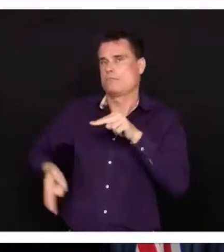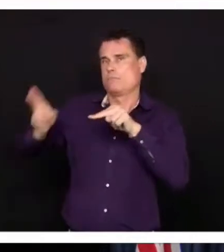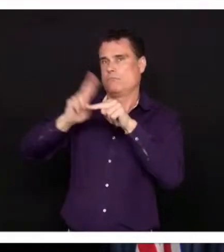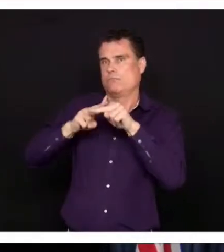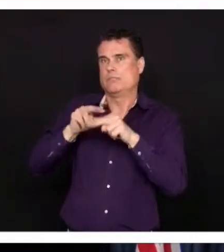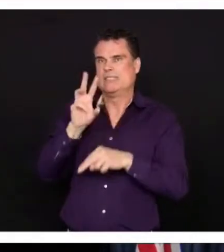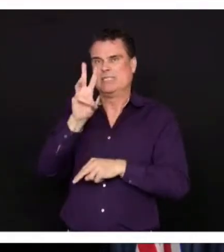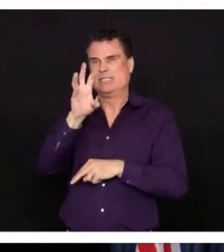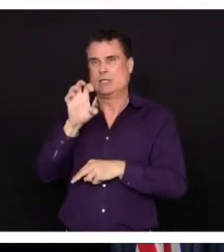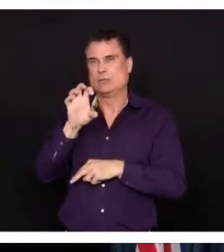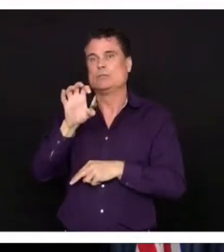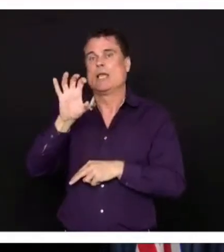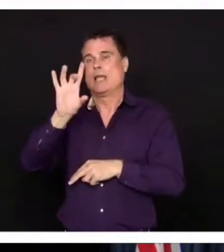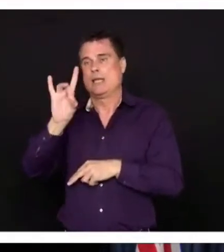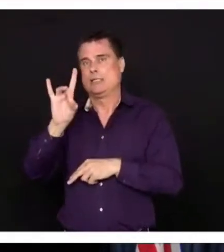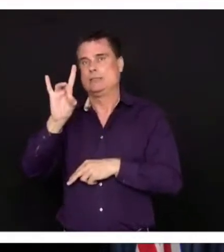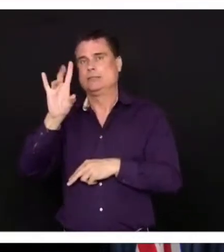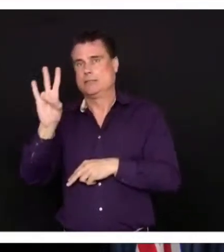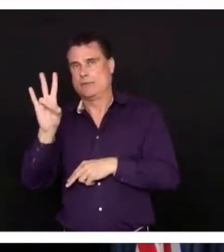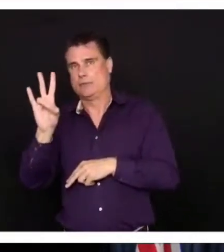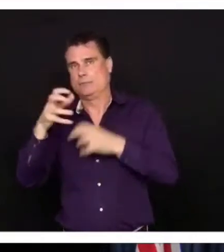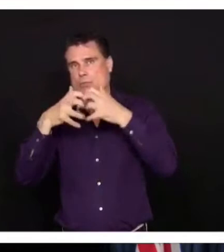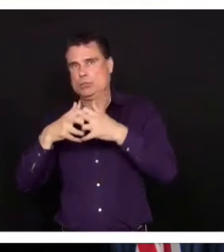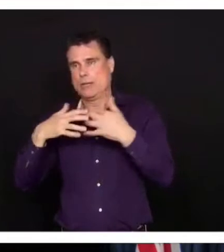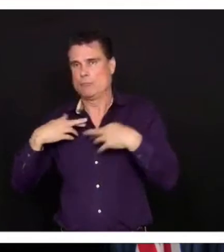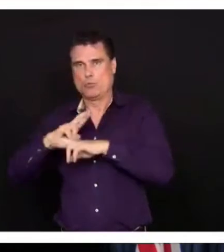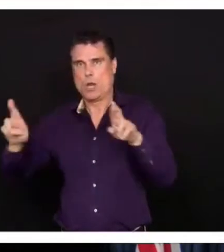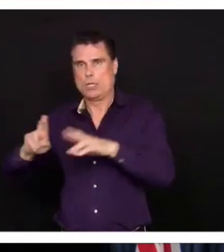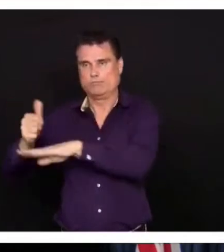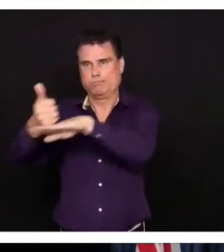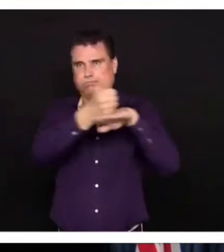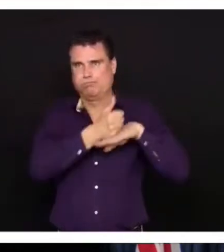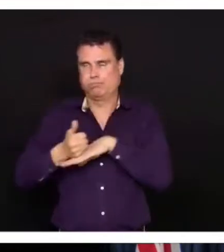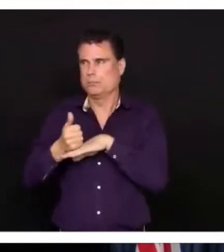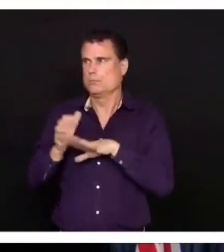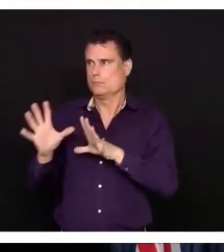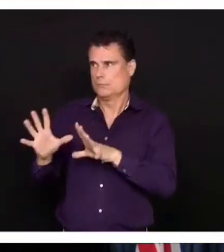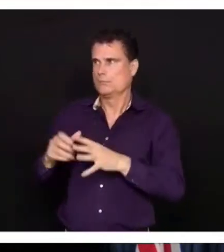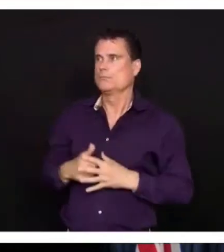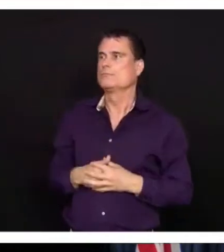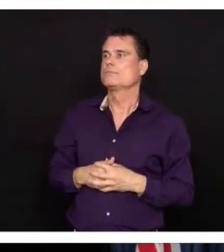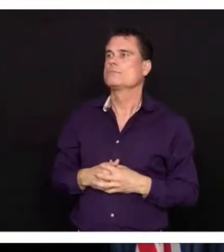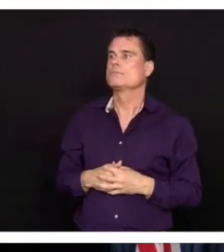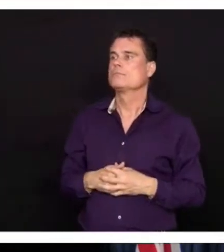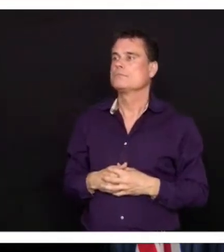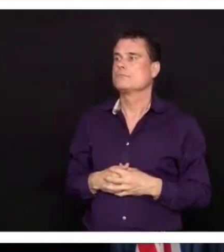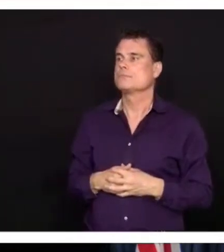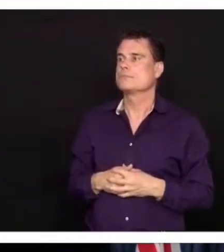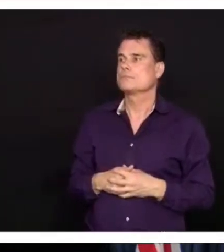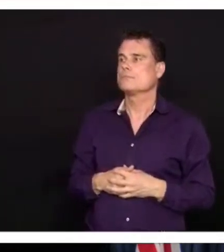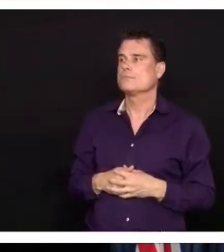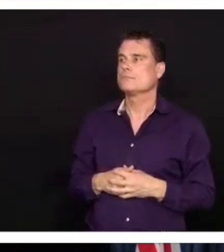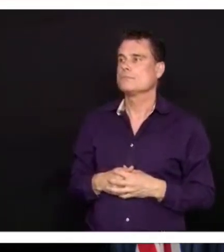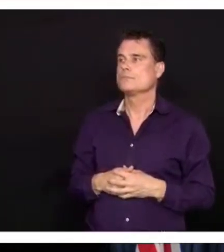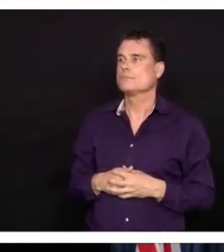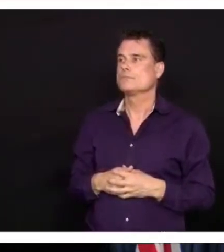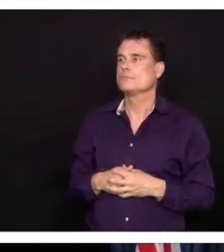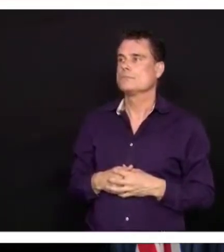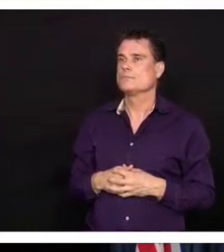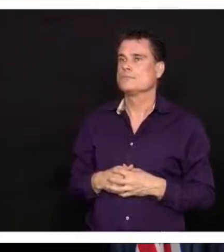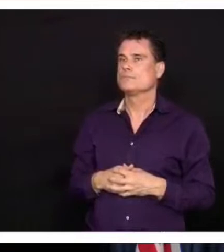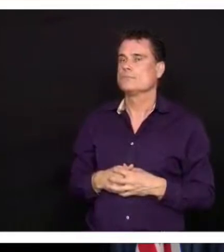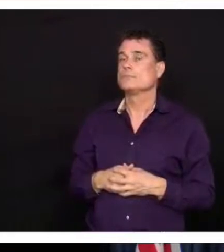of ventilators that are in use in critical care. The numbers along the bottom you'll see are the ones being used